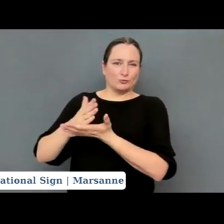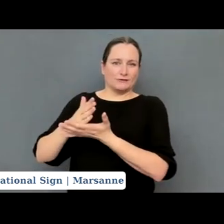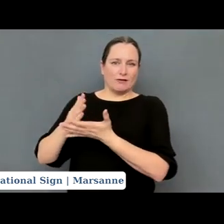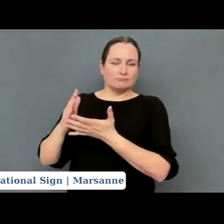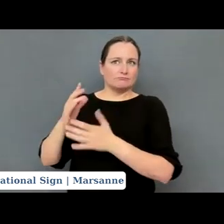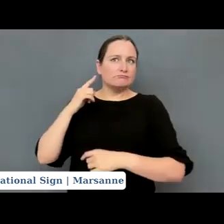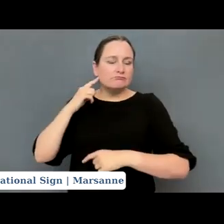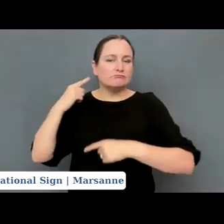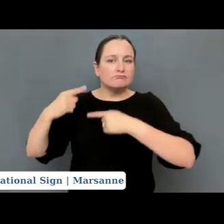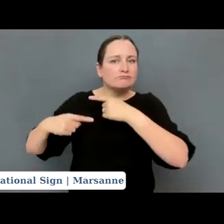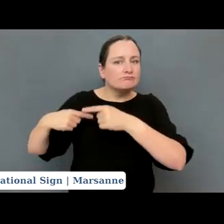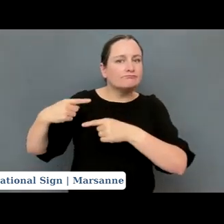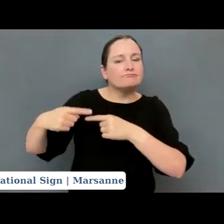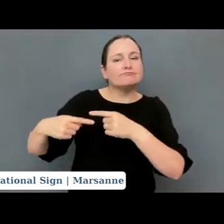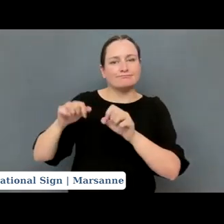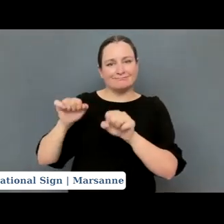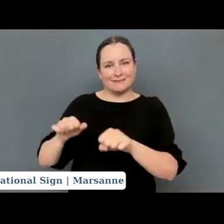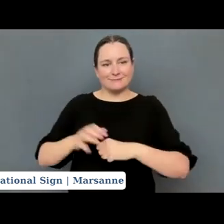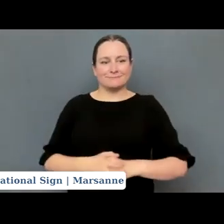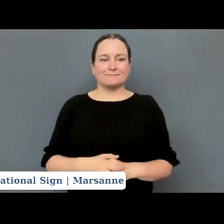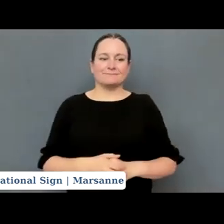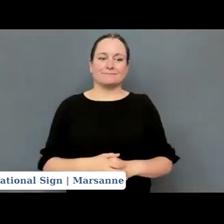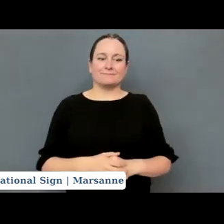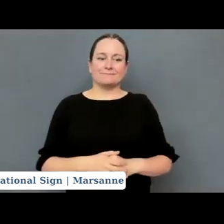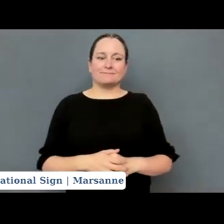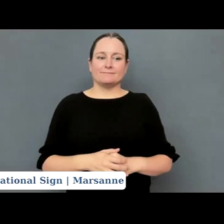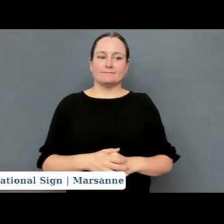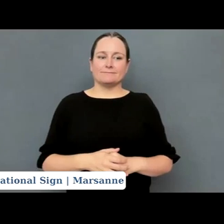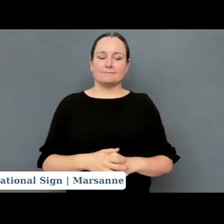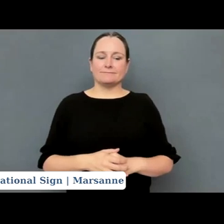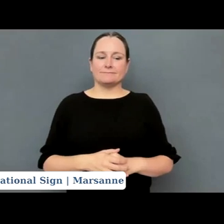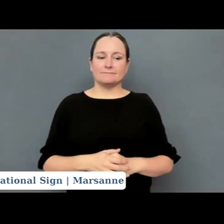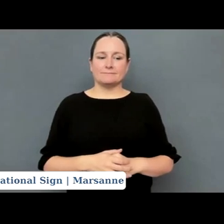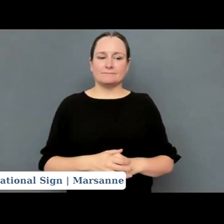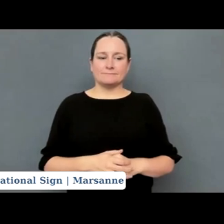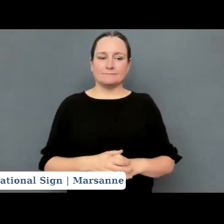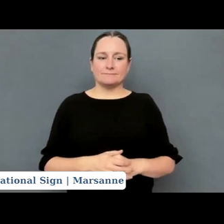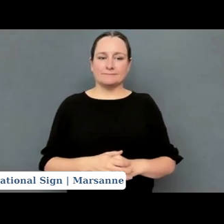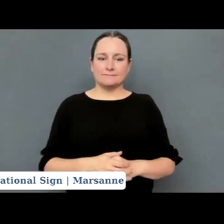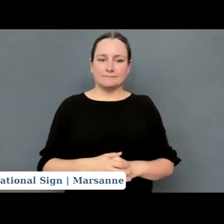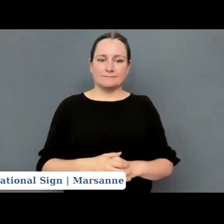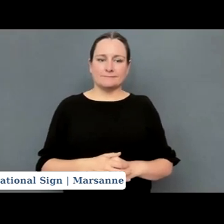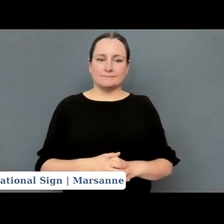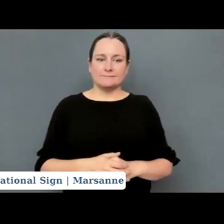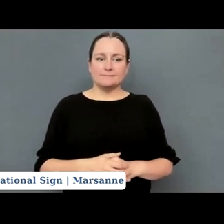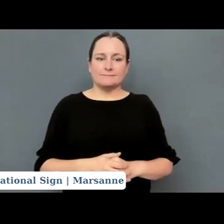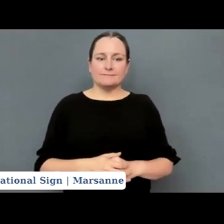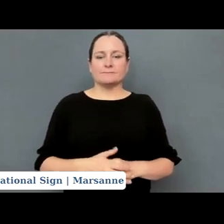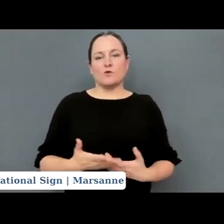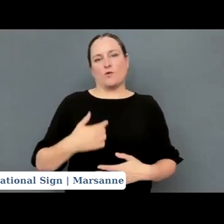to explain the process, the independent monitoring